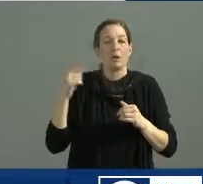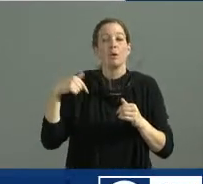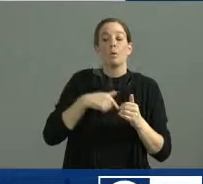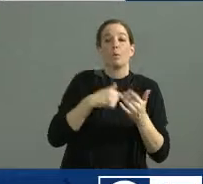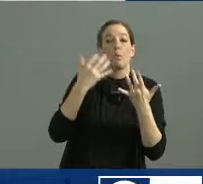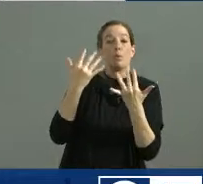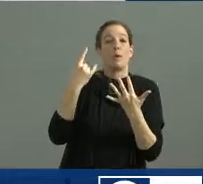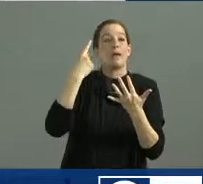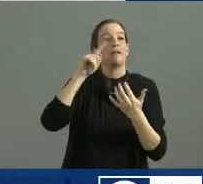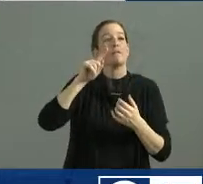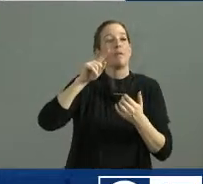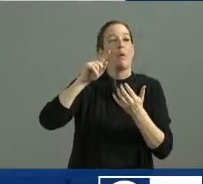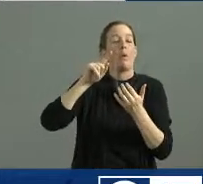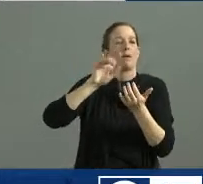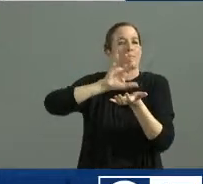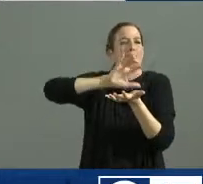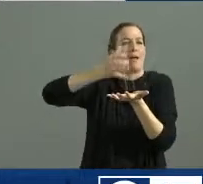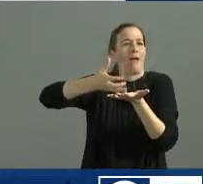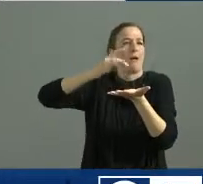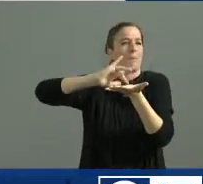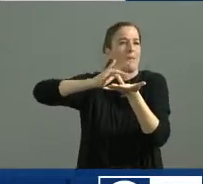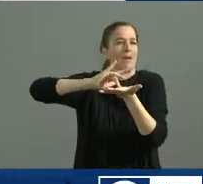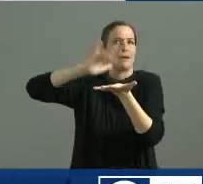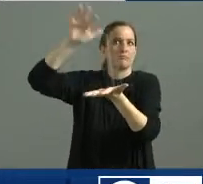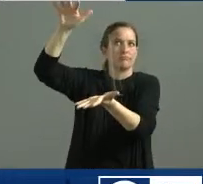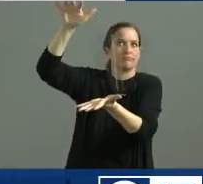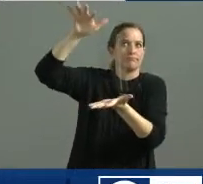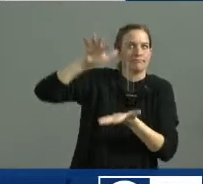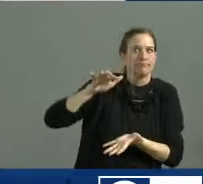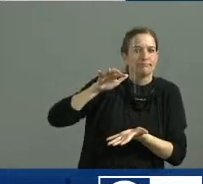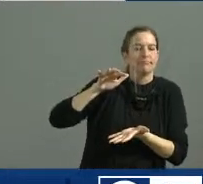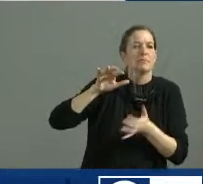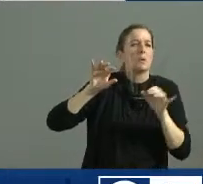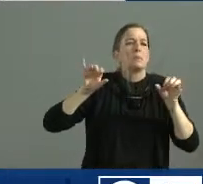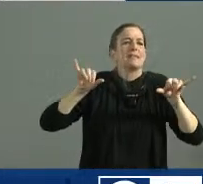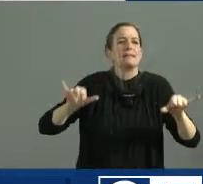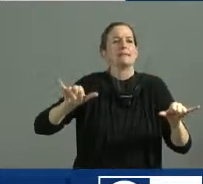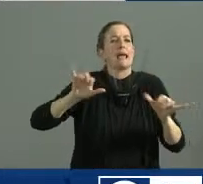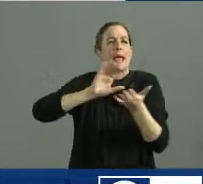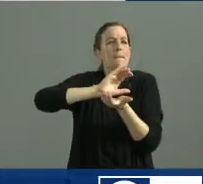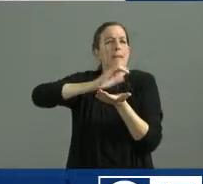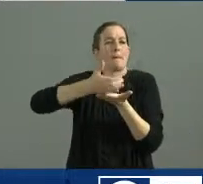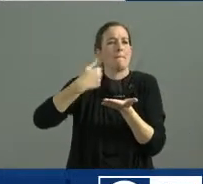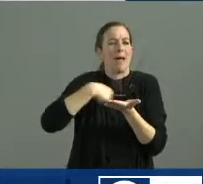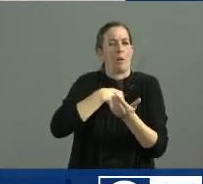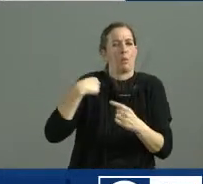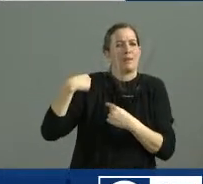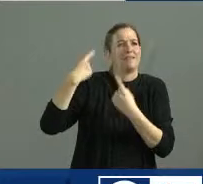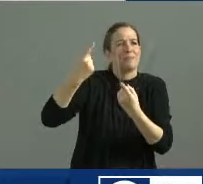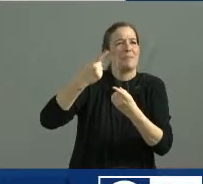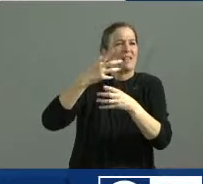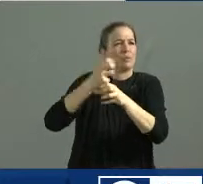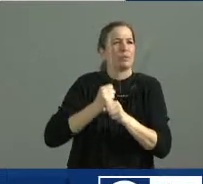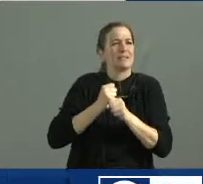the same amount of doses that we've been receiving over the last couple of weeks. So we